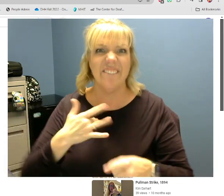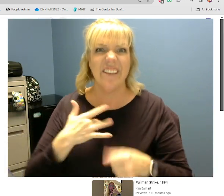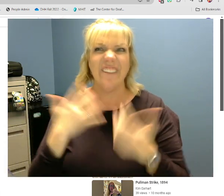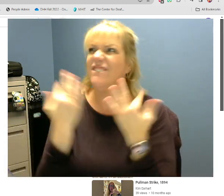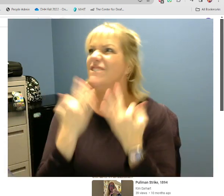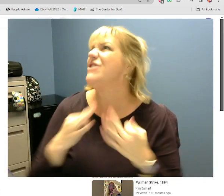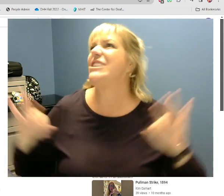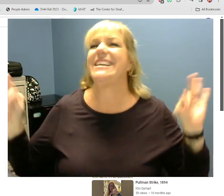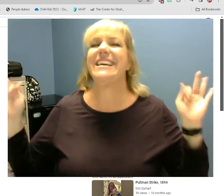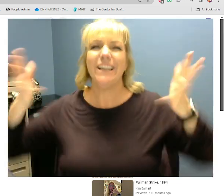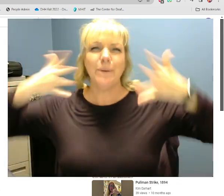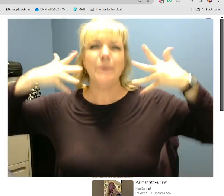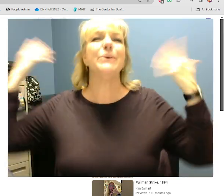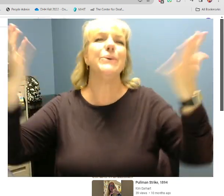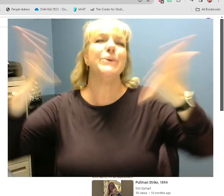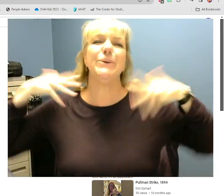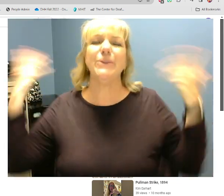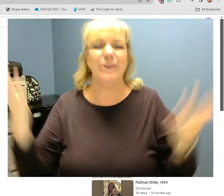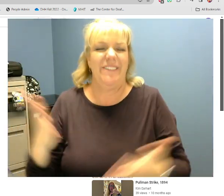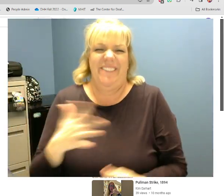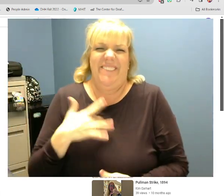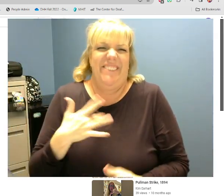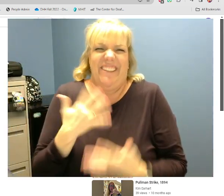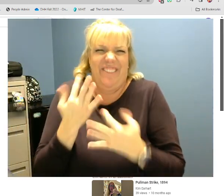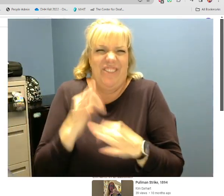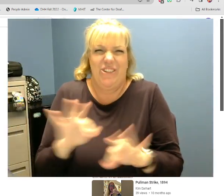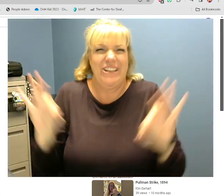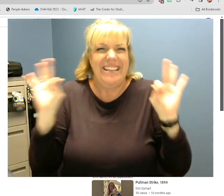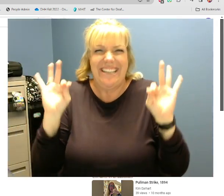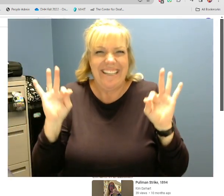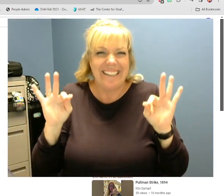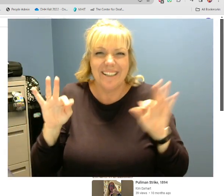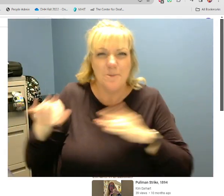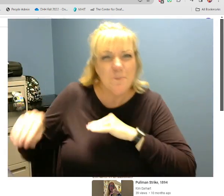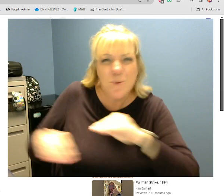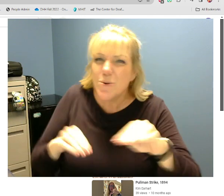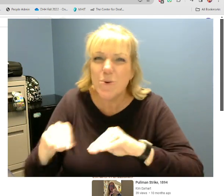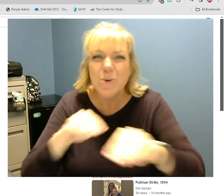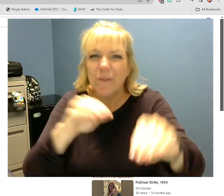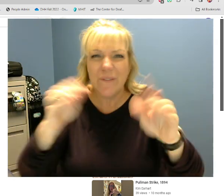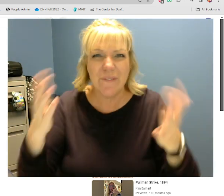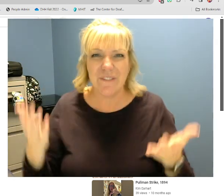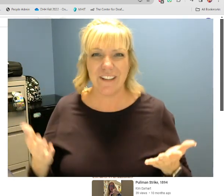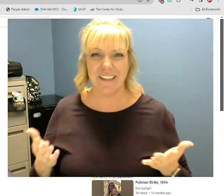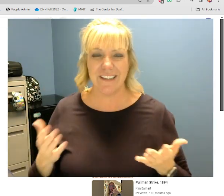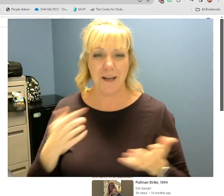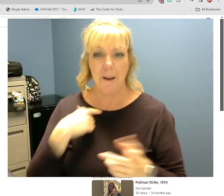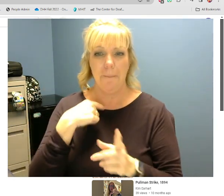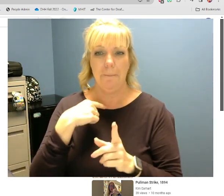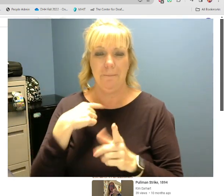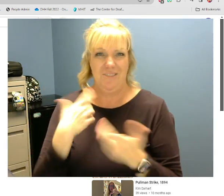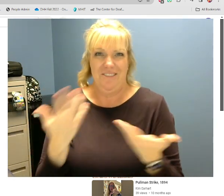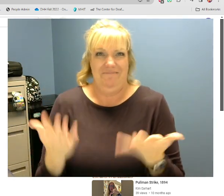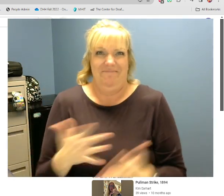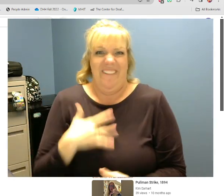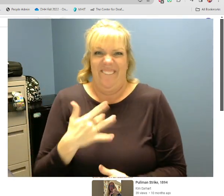literally feeling freer in terms of the movement, and also in terms of how that